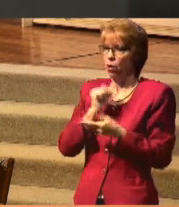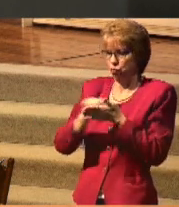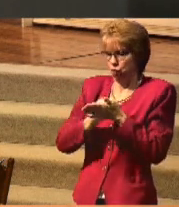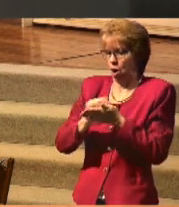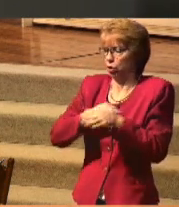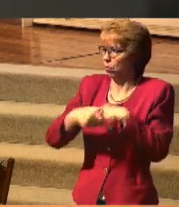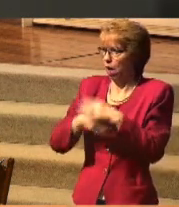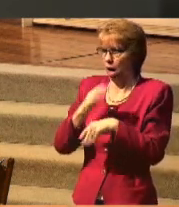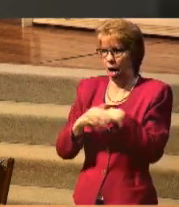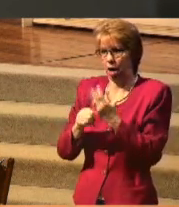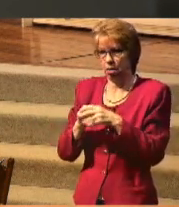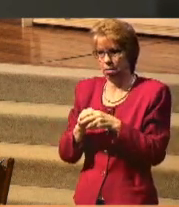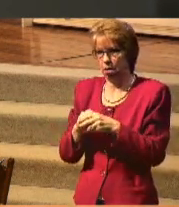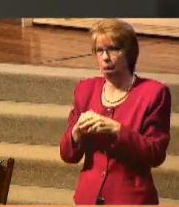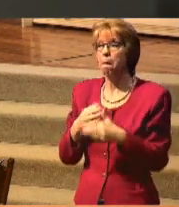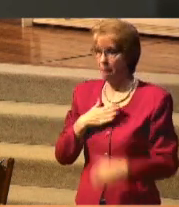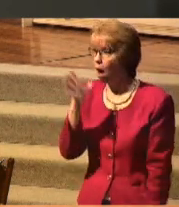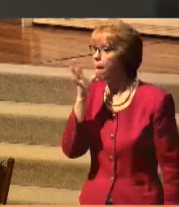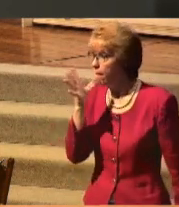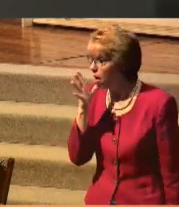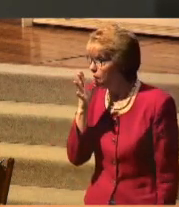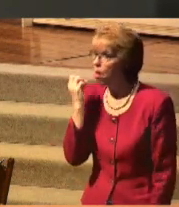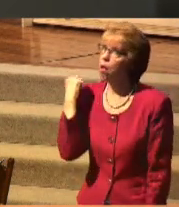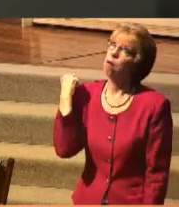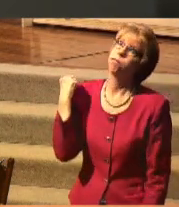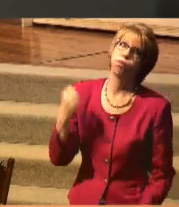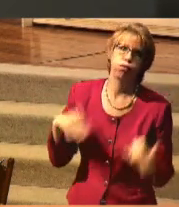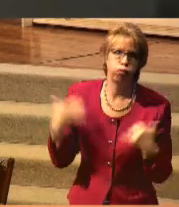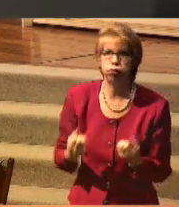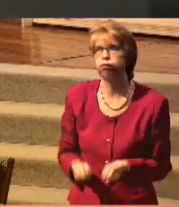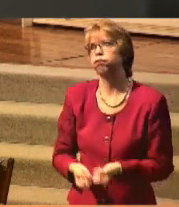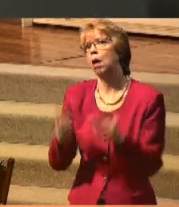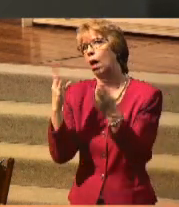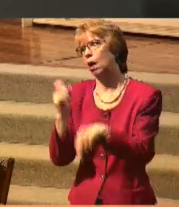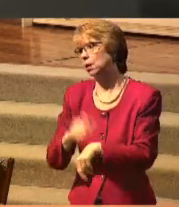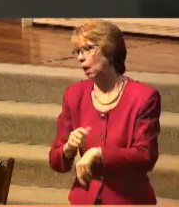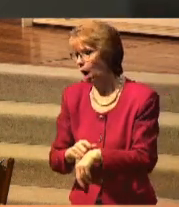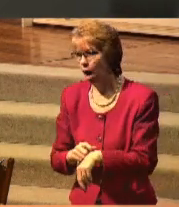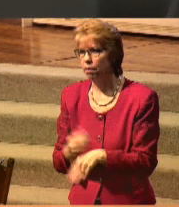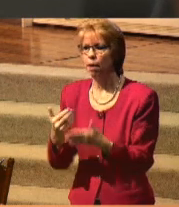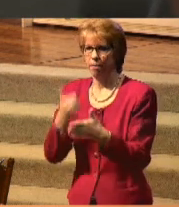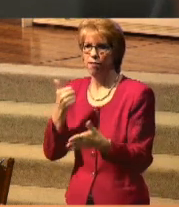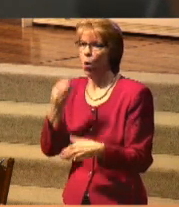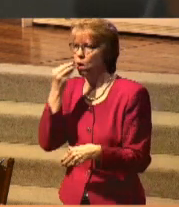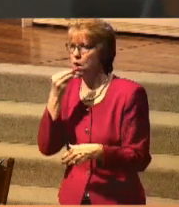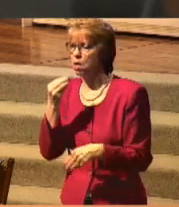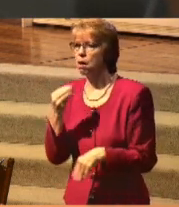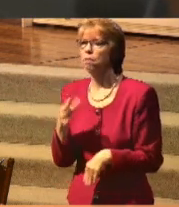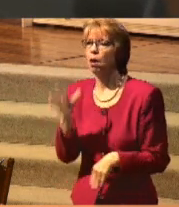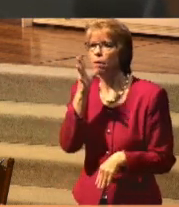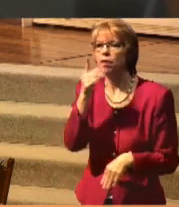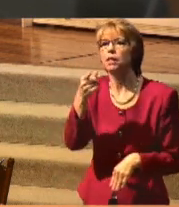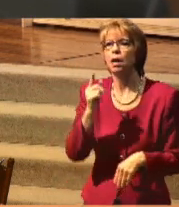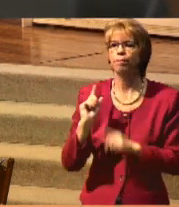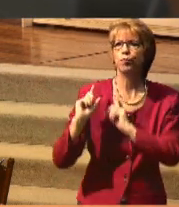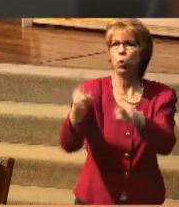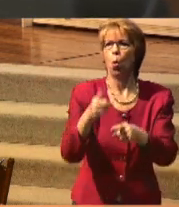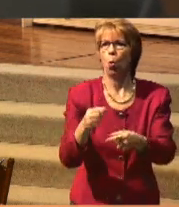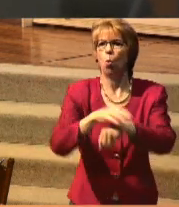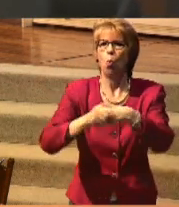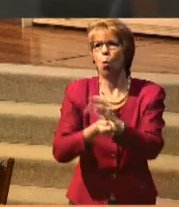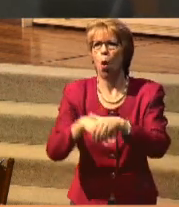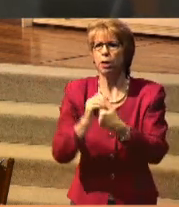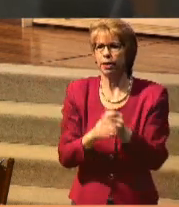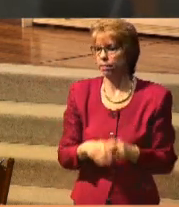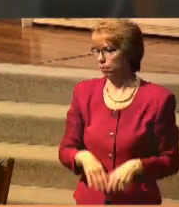mother many, many times. We'd be ready to sit down and eat. She said, you wash your hands? Go wash your hands. I washed my